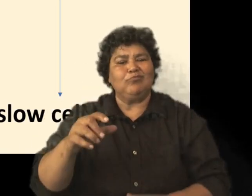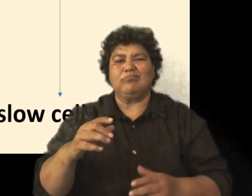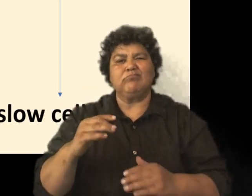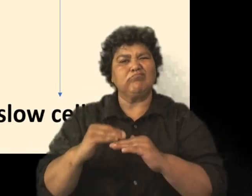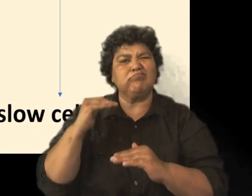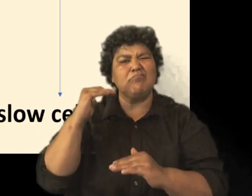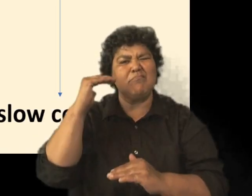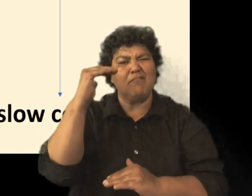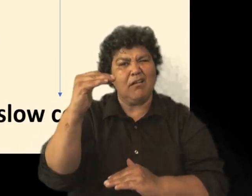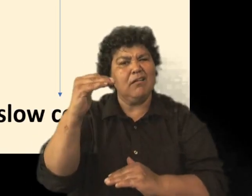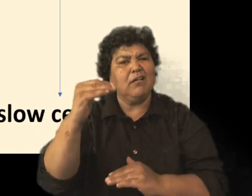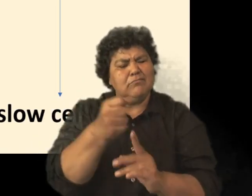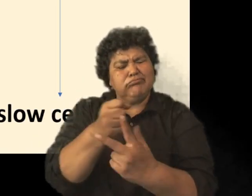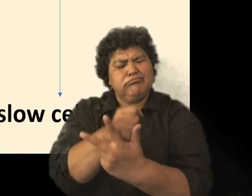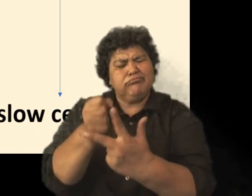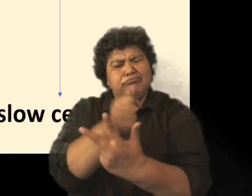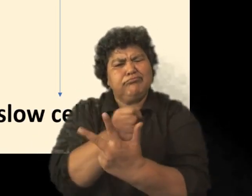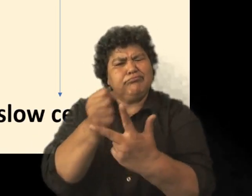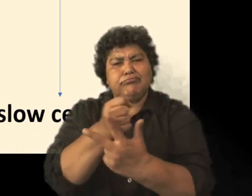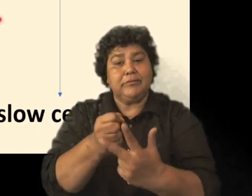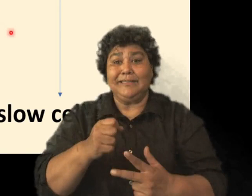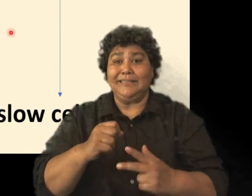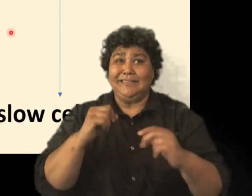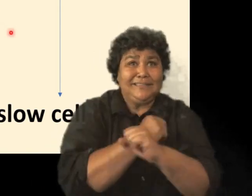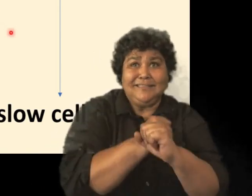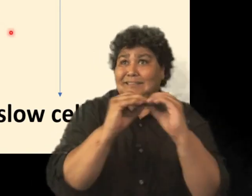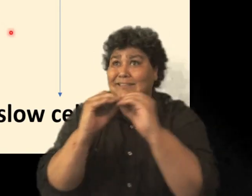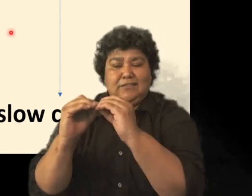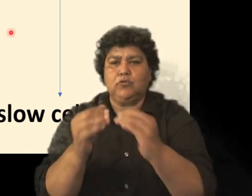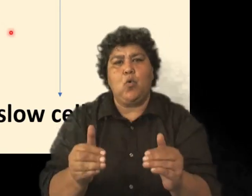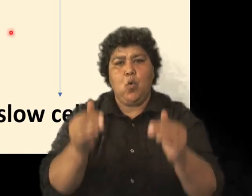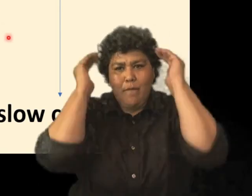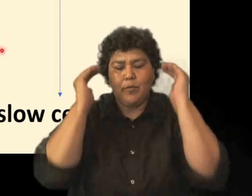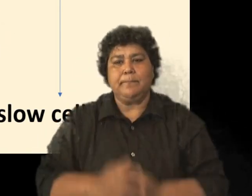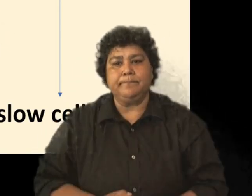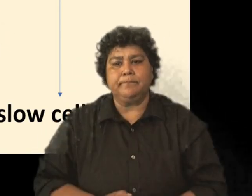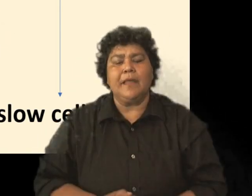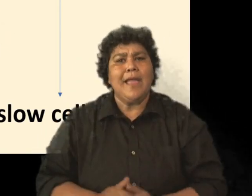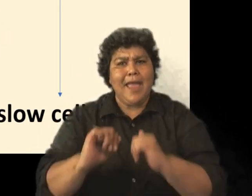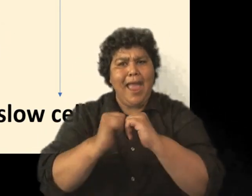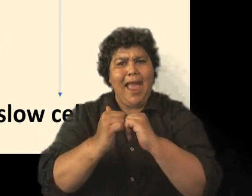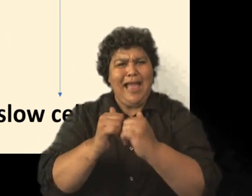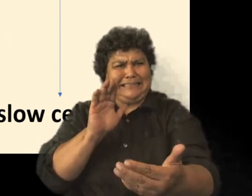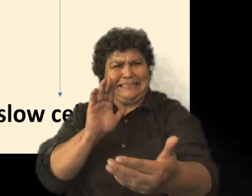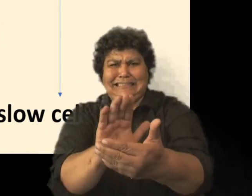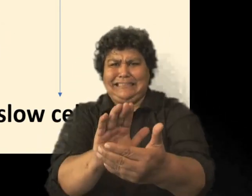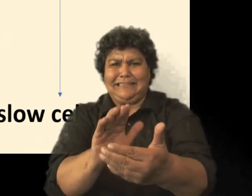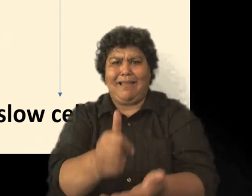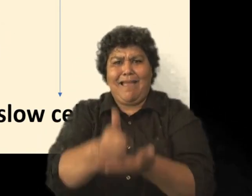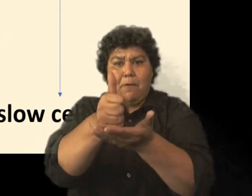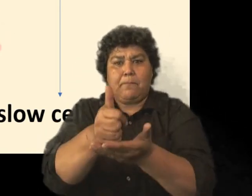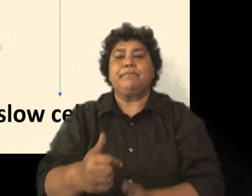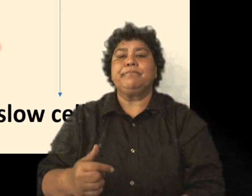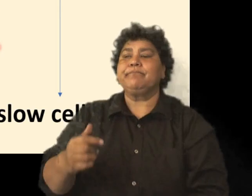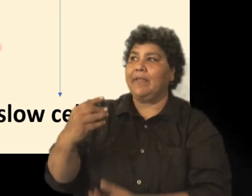species overwhelms the defense system. One thing that can turn the tide is exogenous